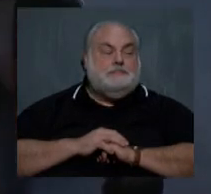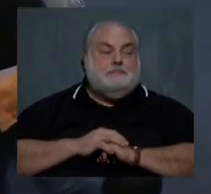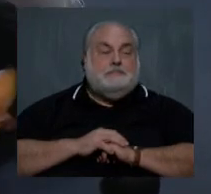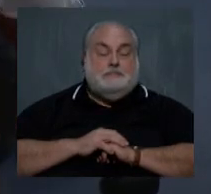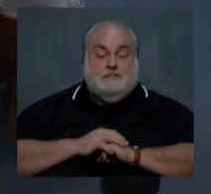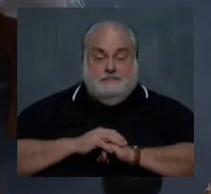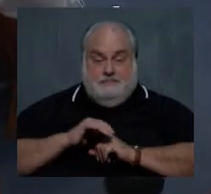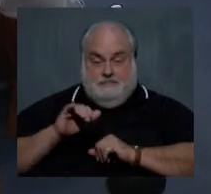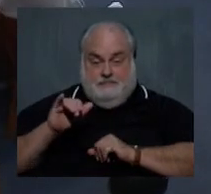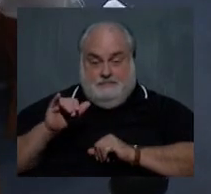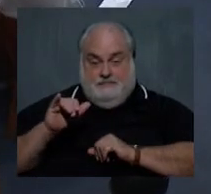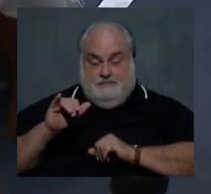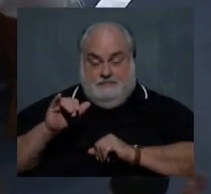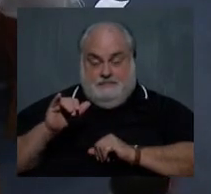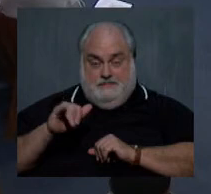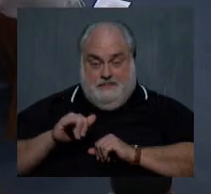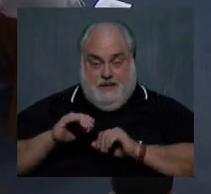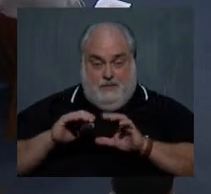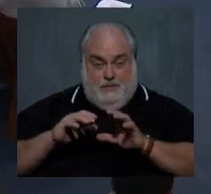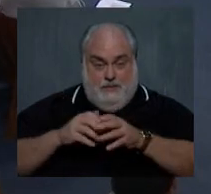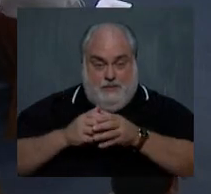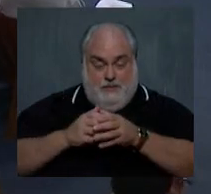Okay, is that on group items?